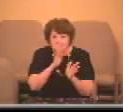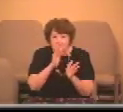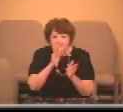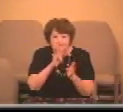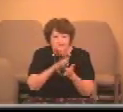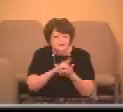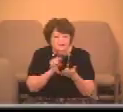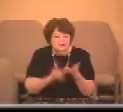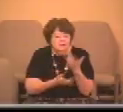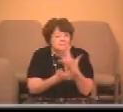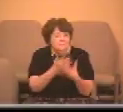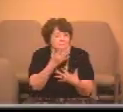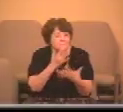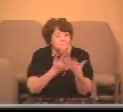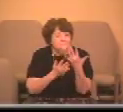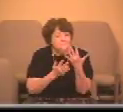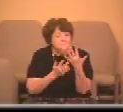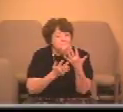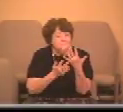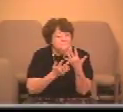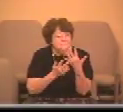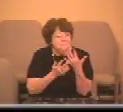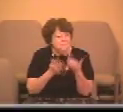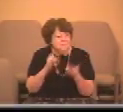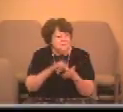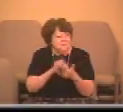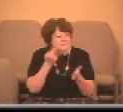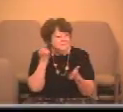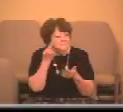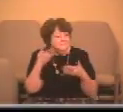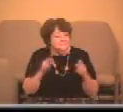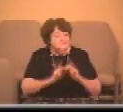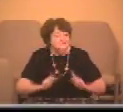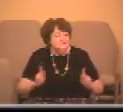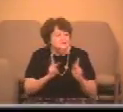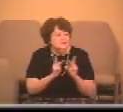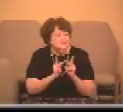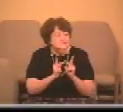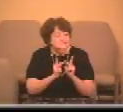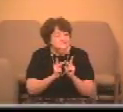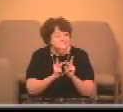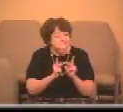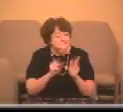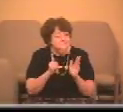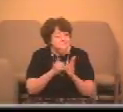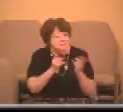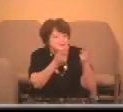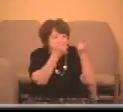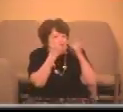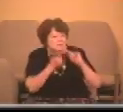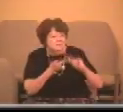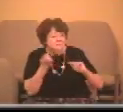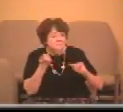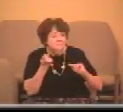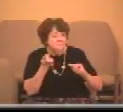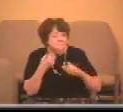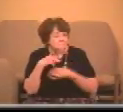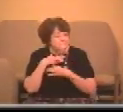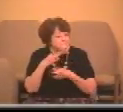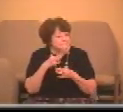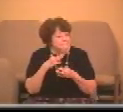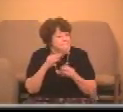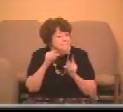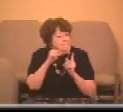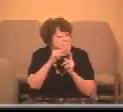on fire. That's the only place that it's going to come from. It's interesting that the